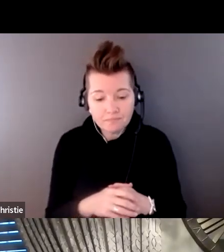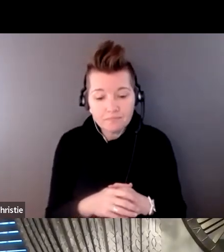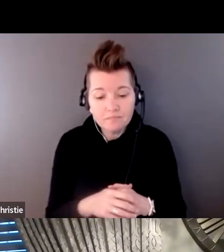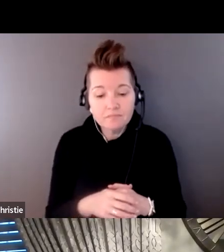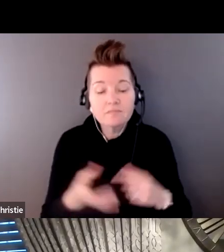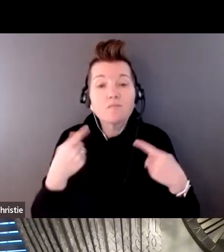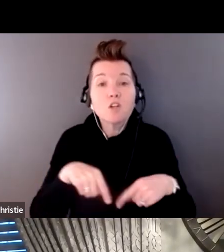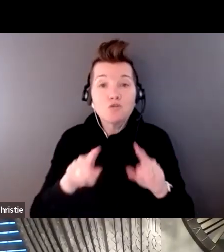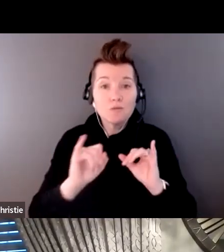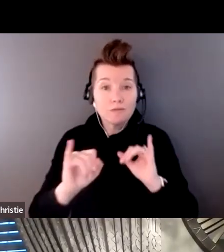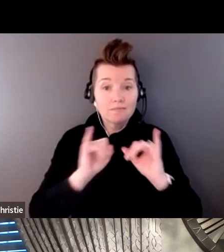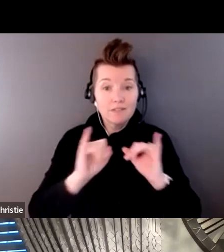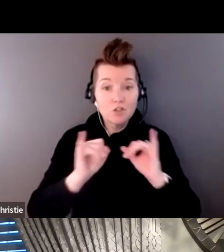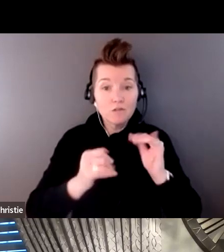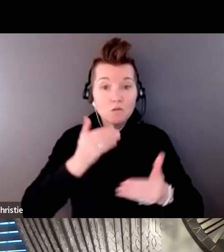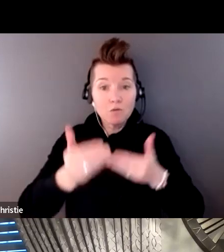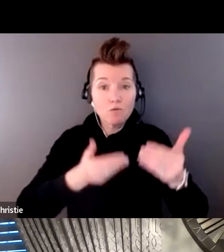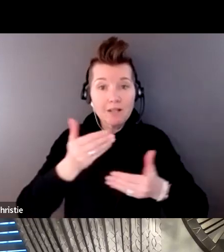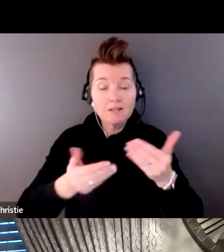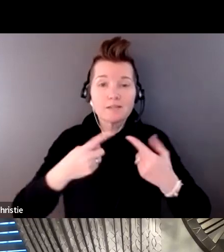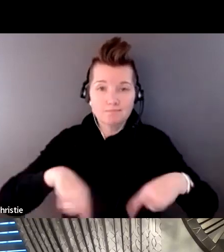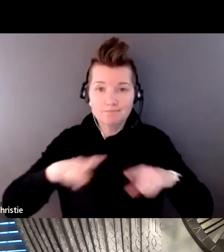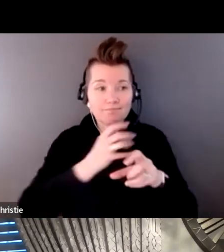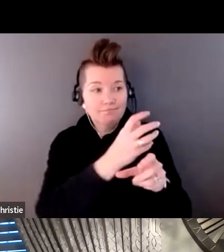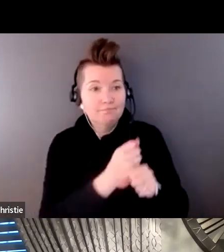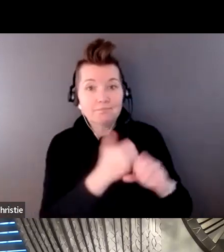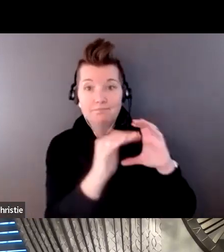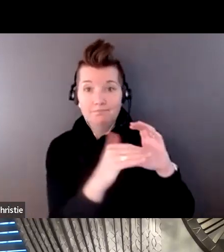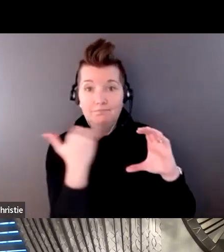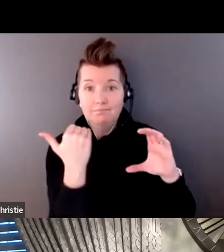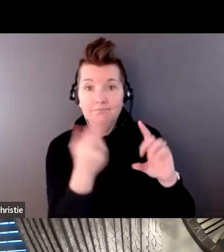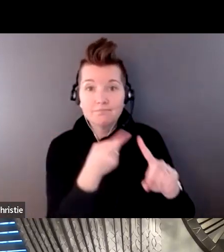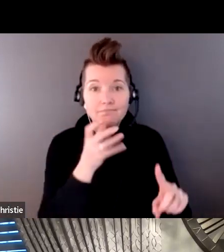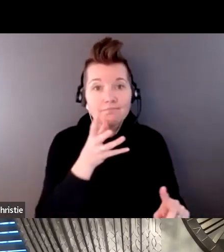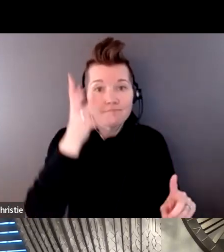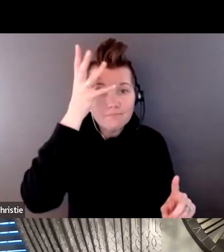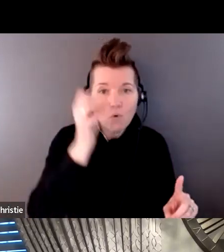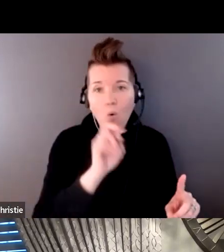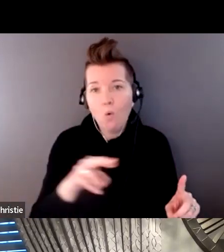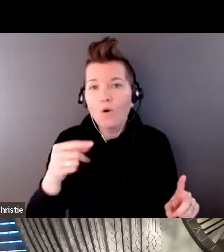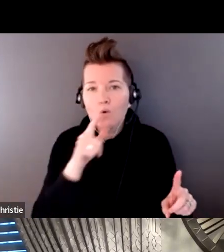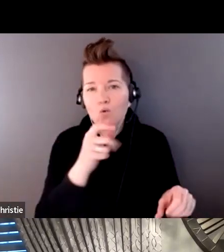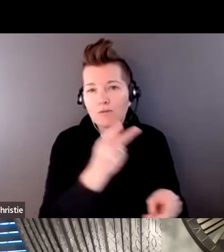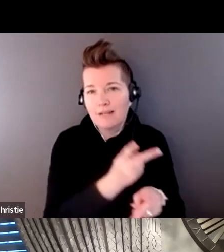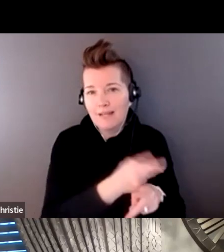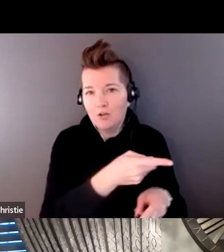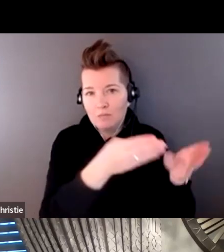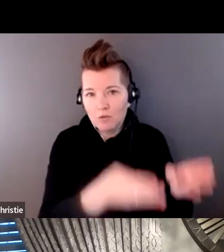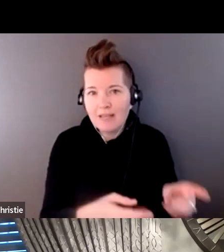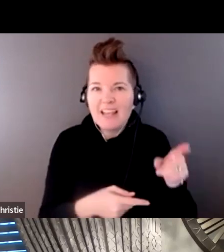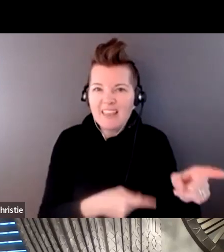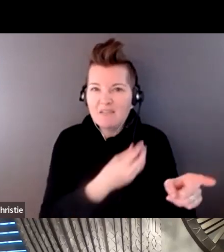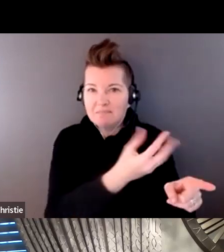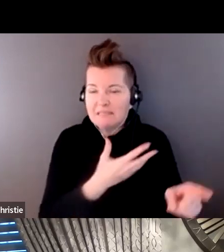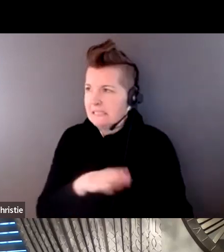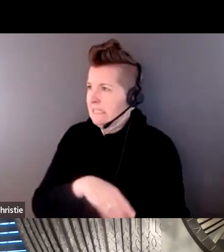process, we would get emails from the parent or the guardian saying, they're displaying a little bit of anxiety.